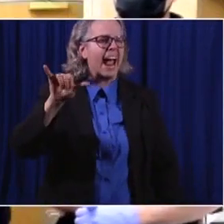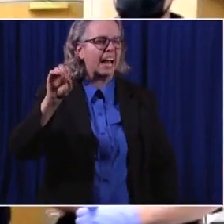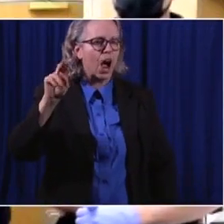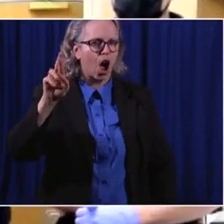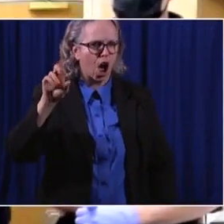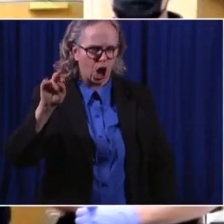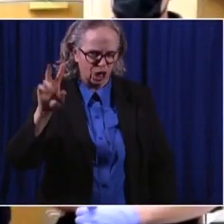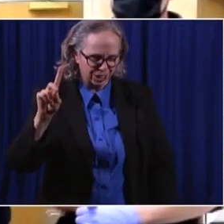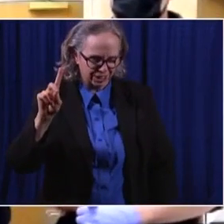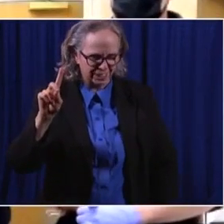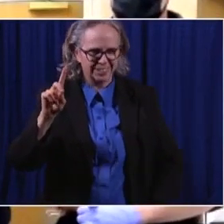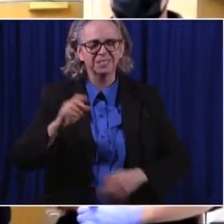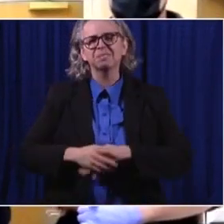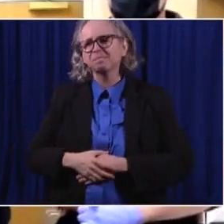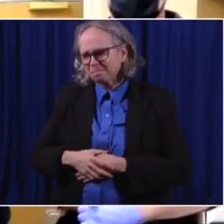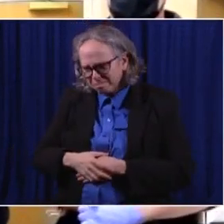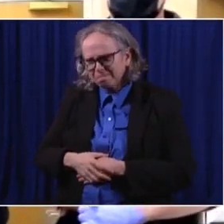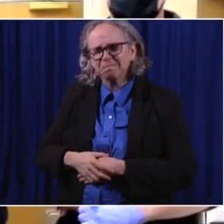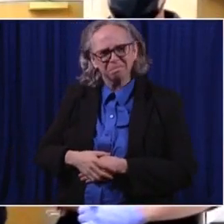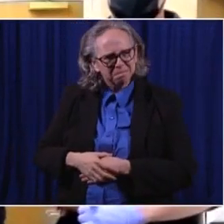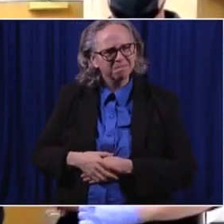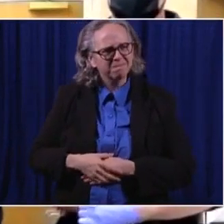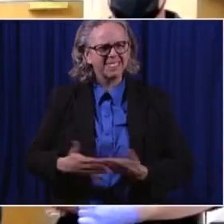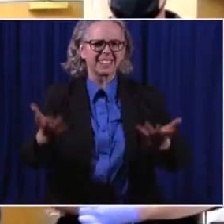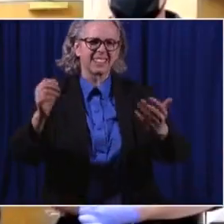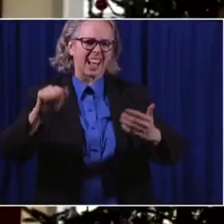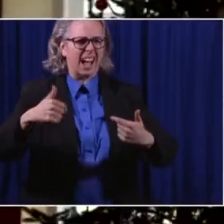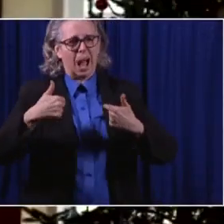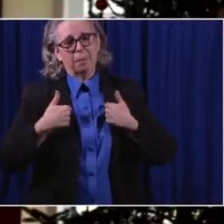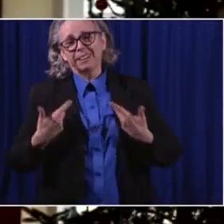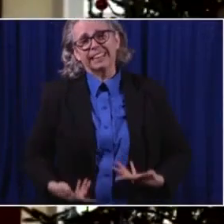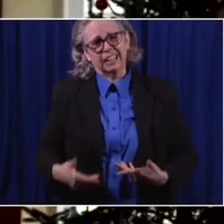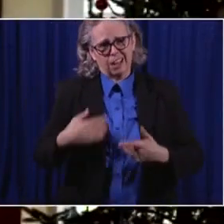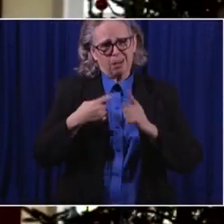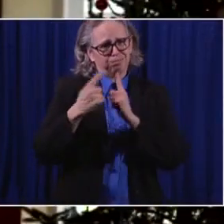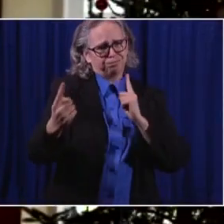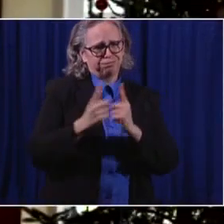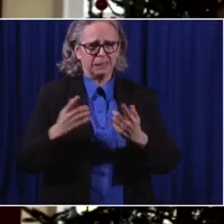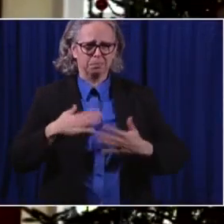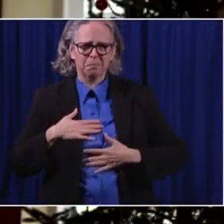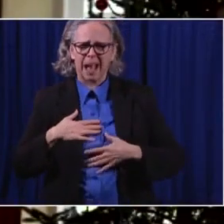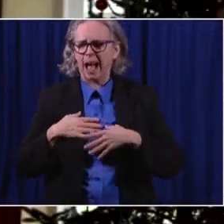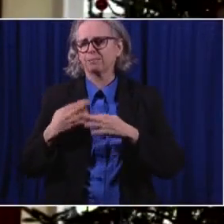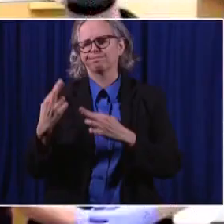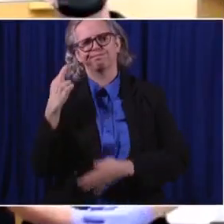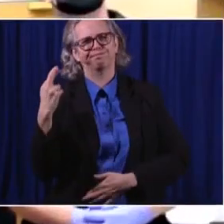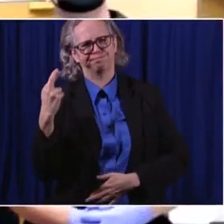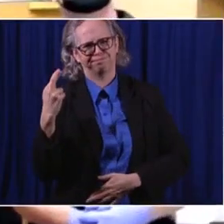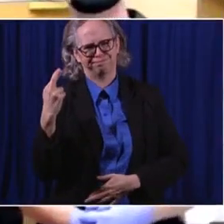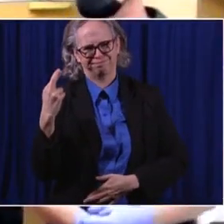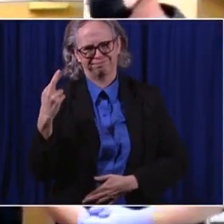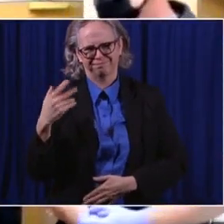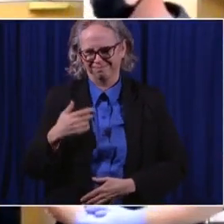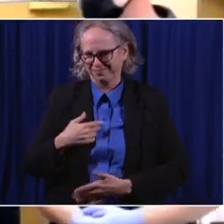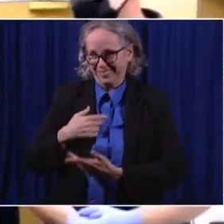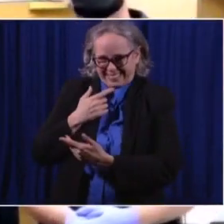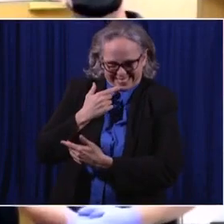so this has been my companion while social distancing, and he's one of our favorite. He's part of the